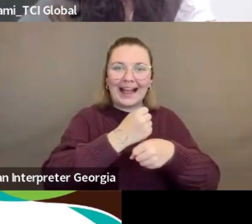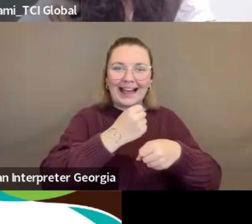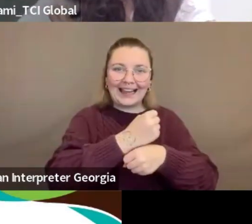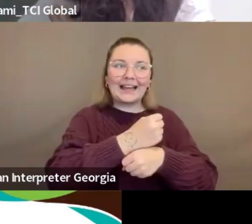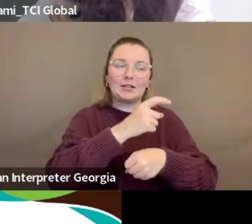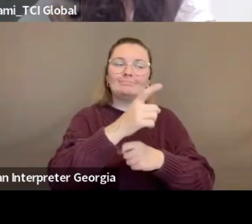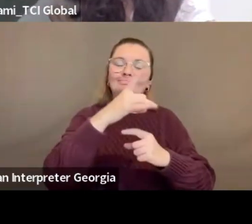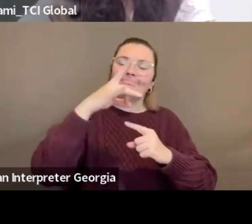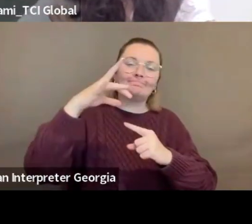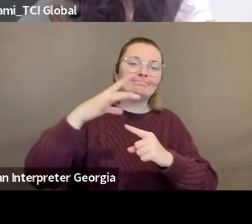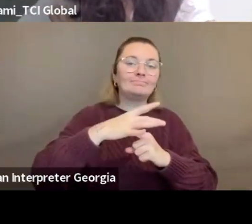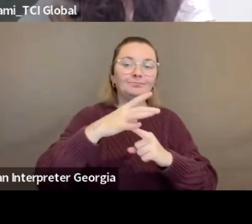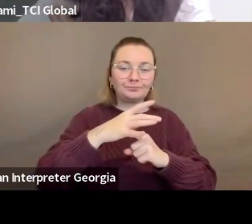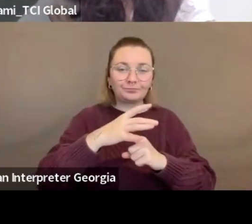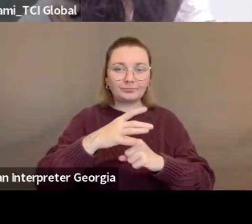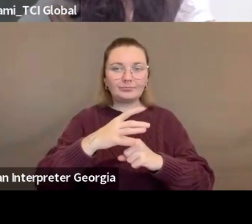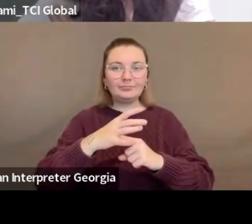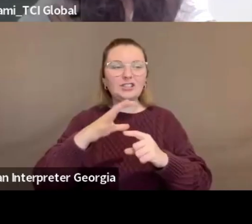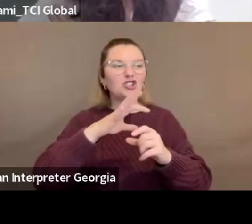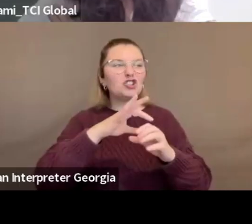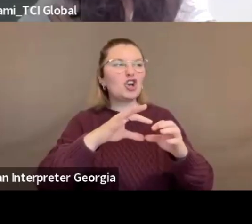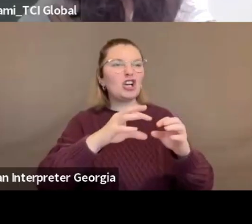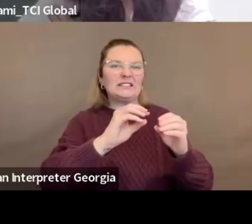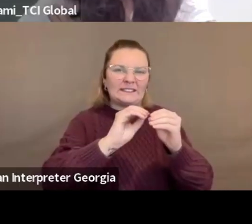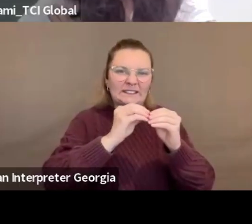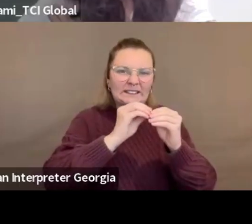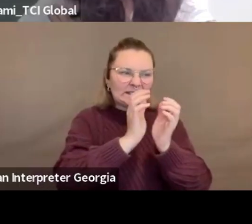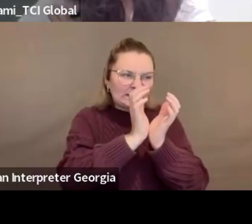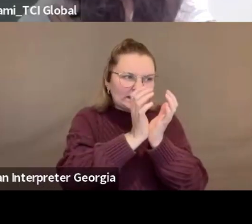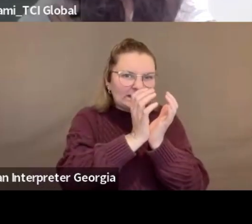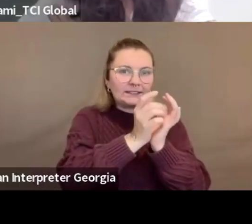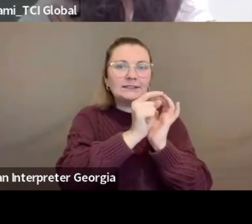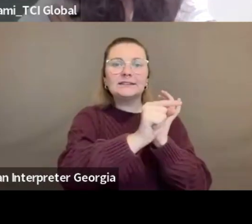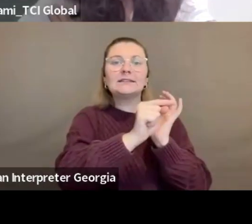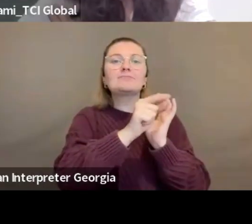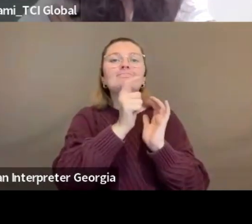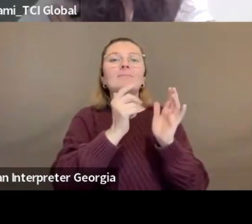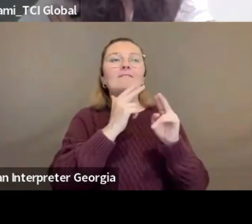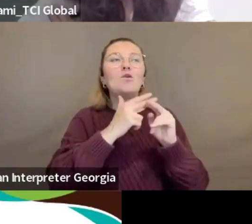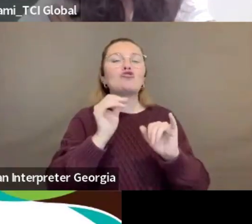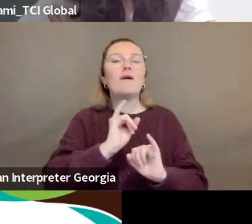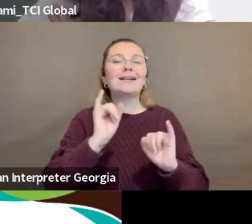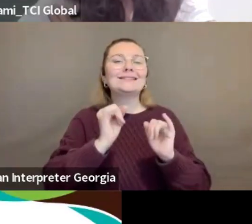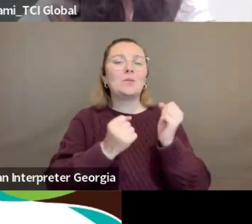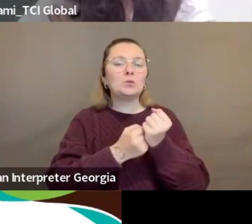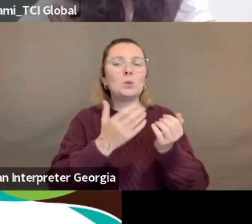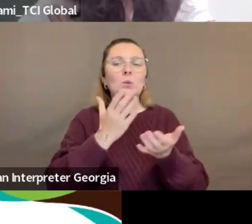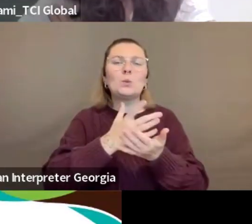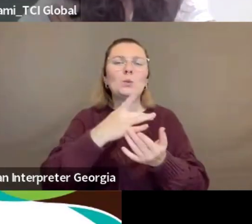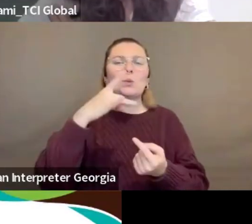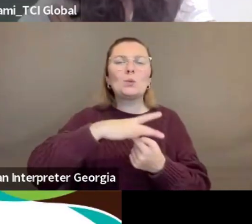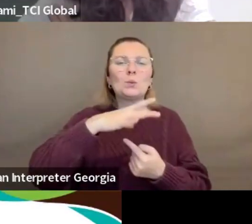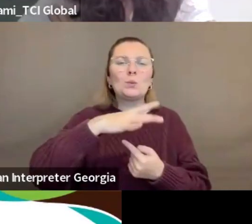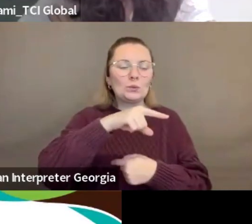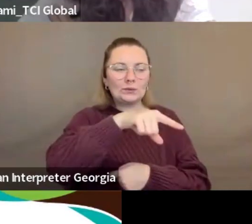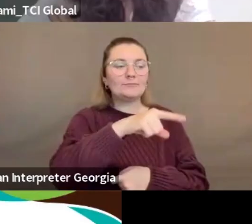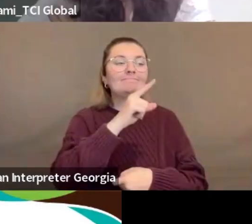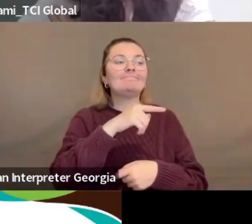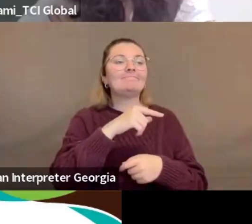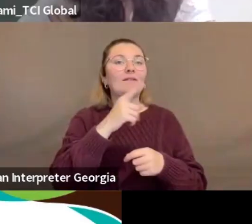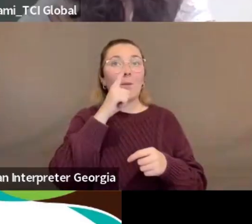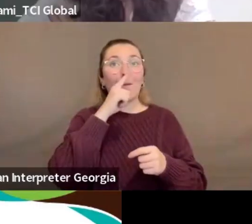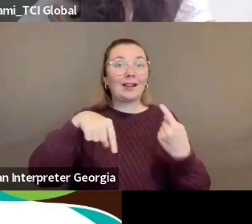Non-coercive approaches to crisis support is really critical, and these community network building and circles of support